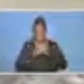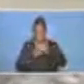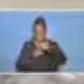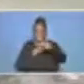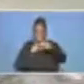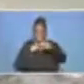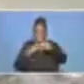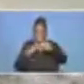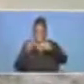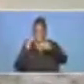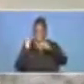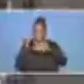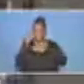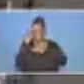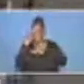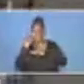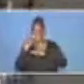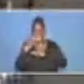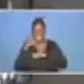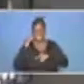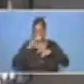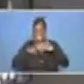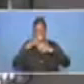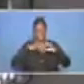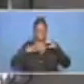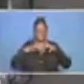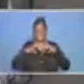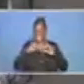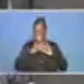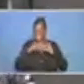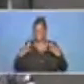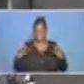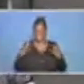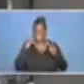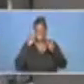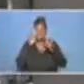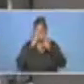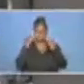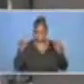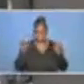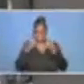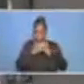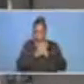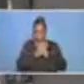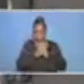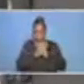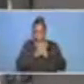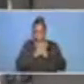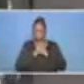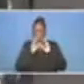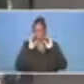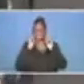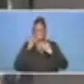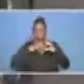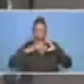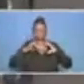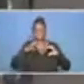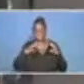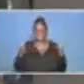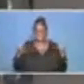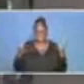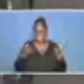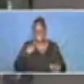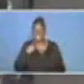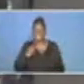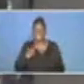10. Amazing. How can you complain? Everything is absolutely perfect. Nothing to complain about. Obviously, I couldn't even think of